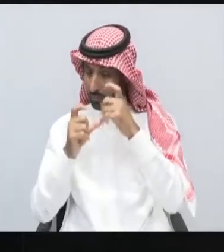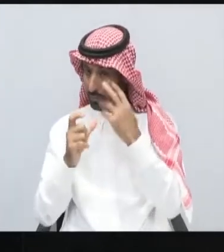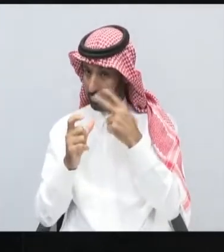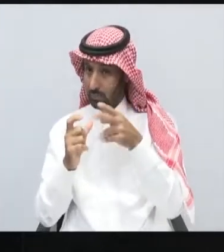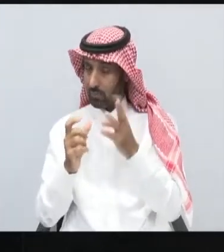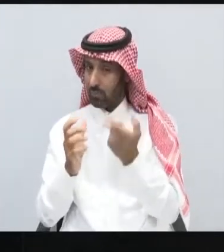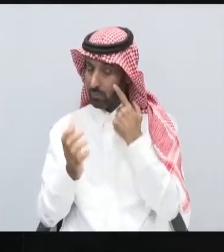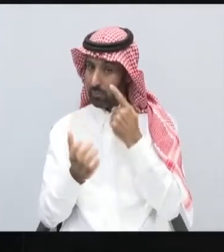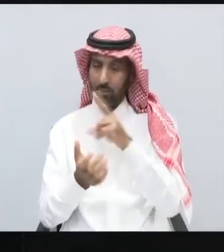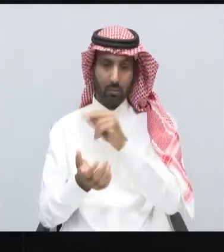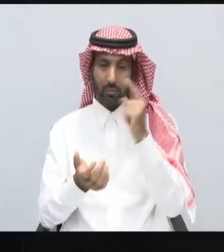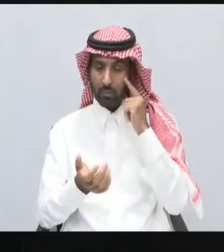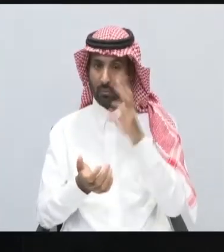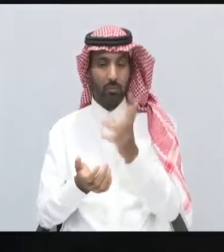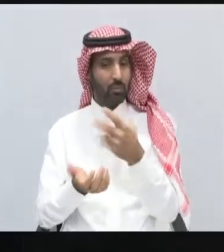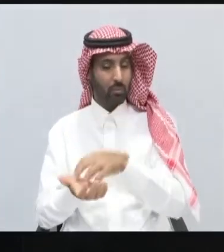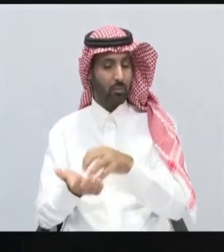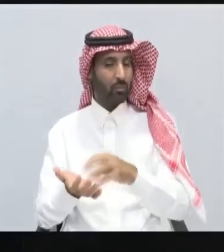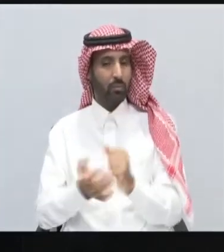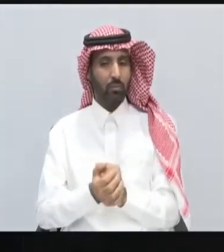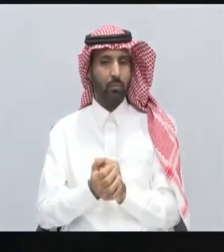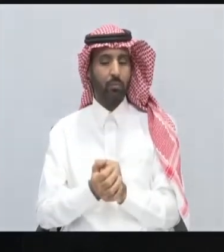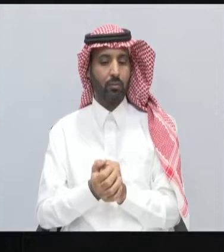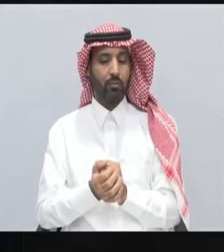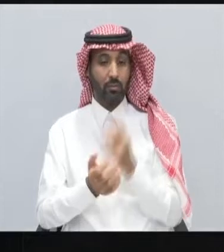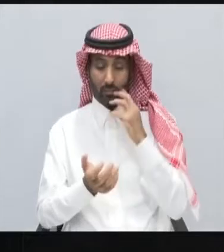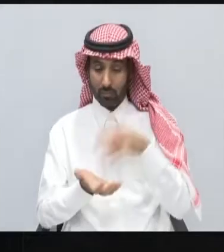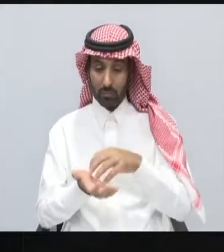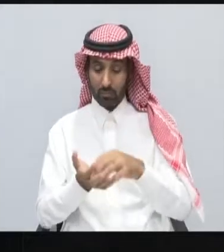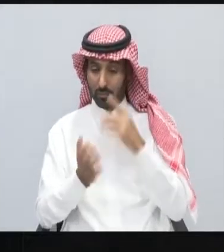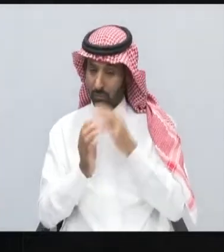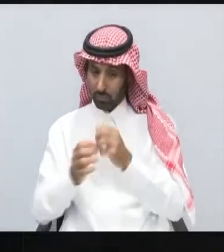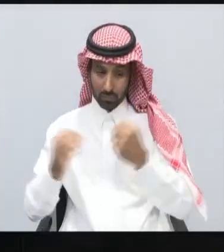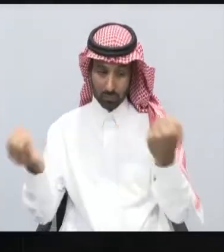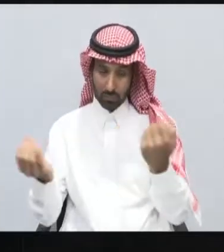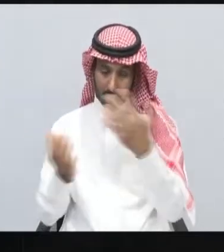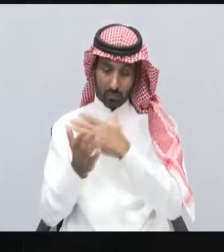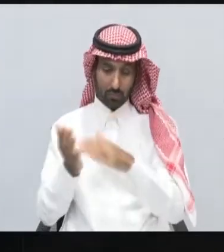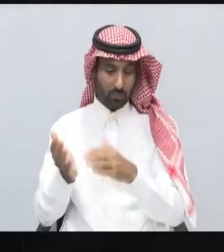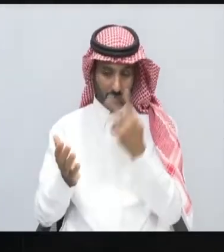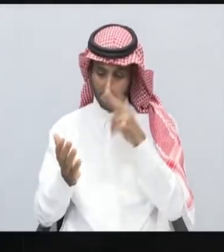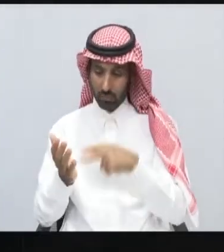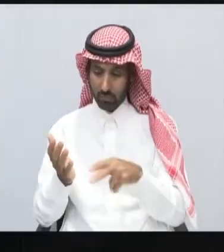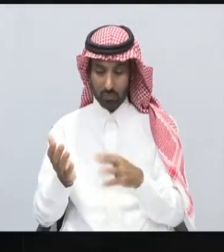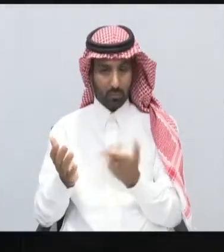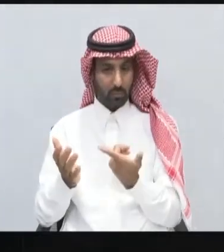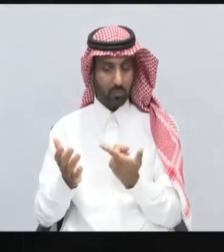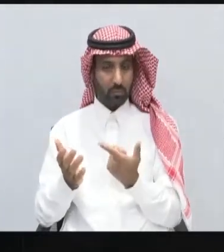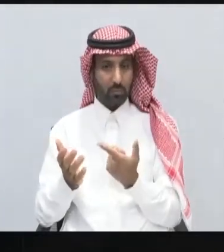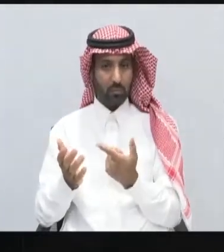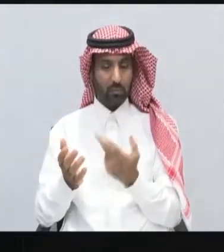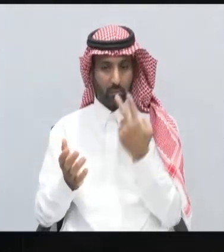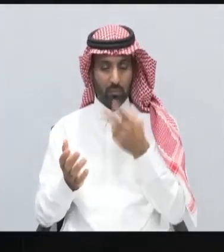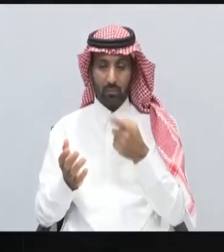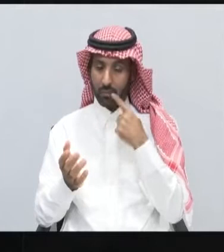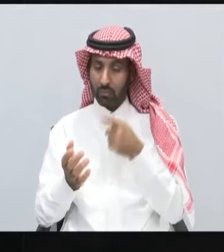see this something similar to that? Do we see it in a newspaper? No. Where do we see it? Excellent. When